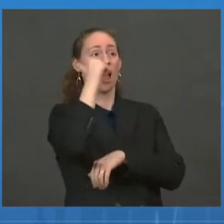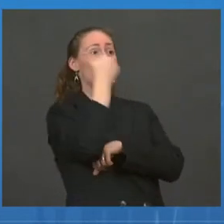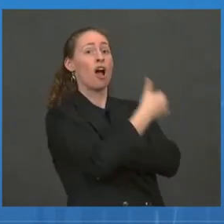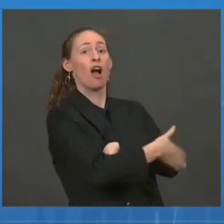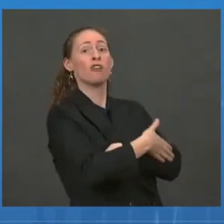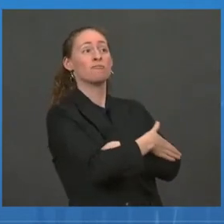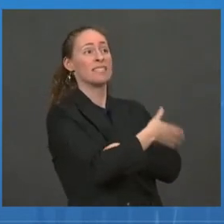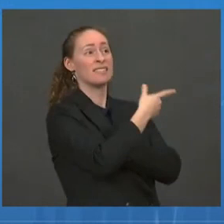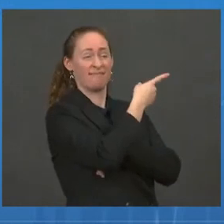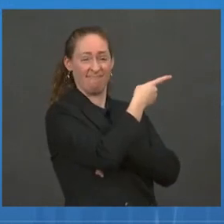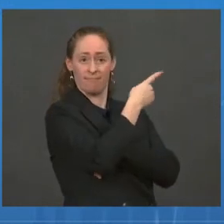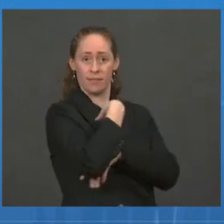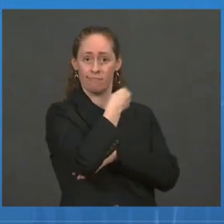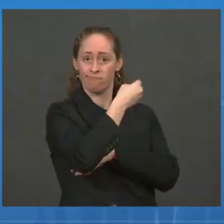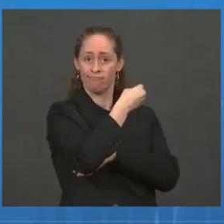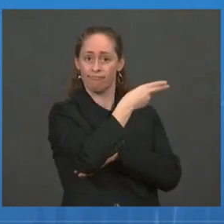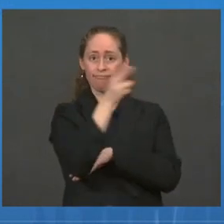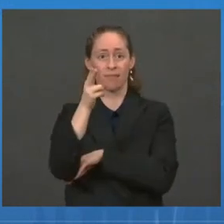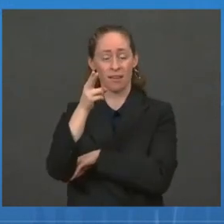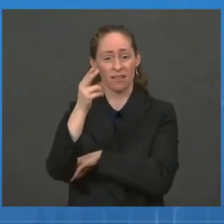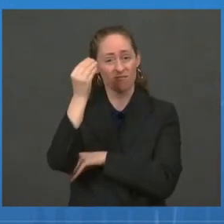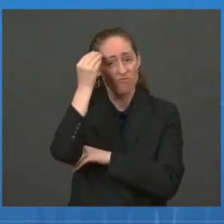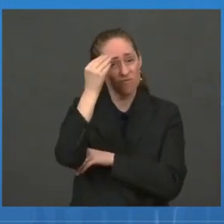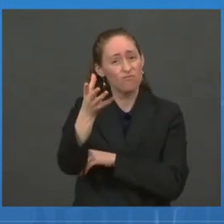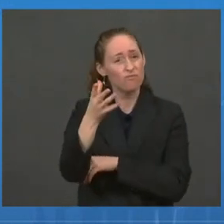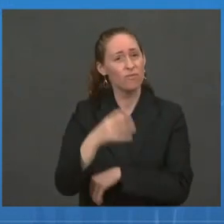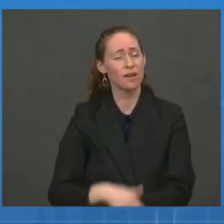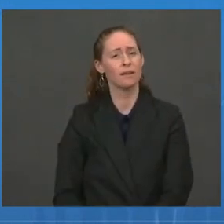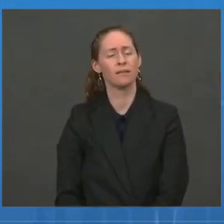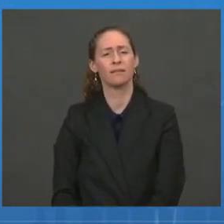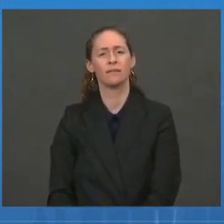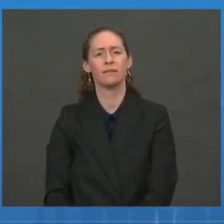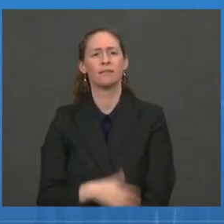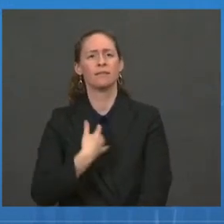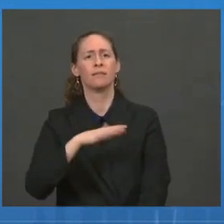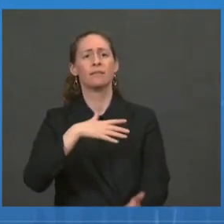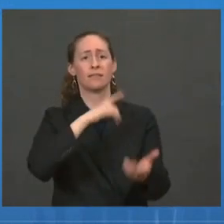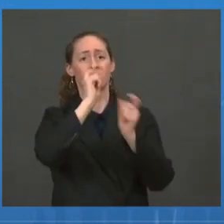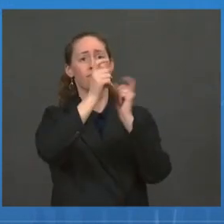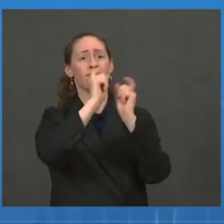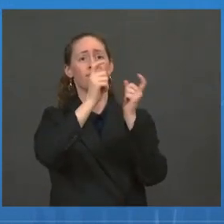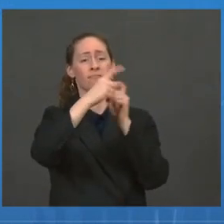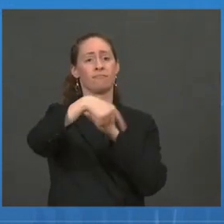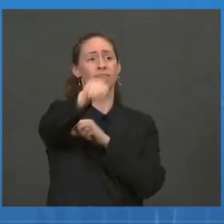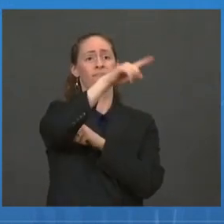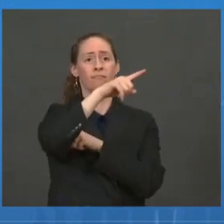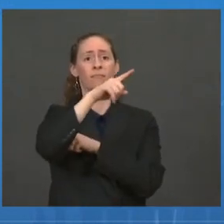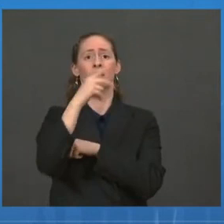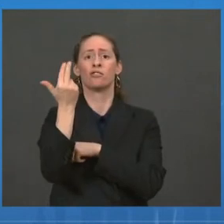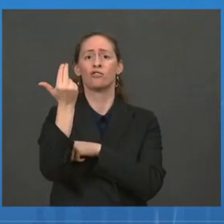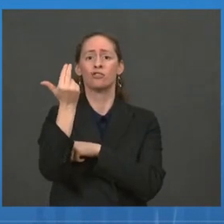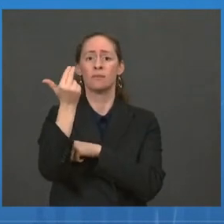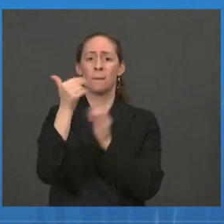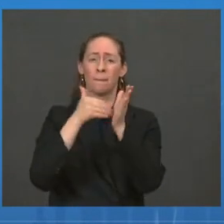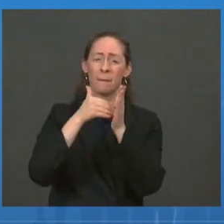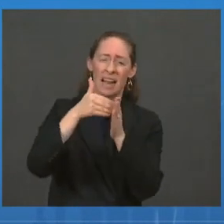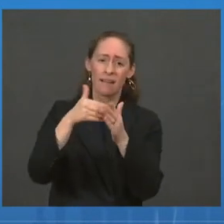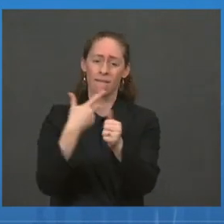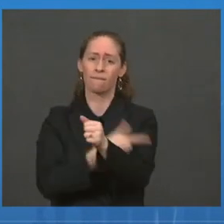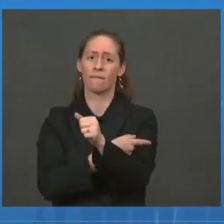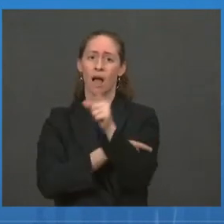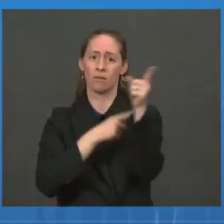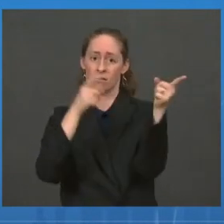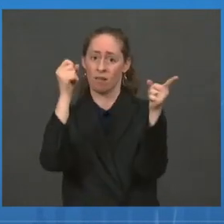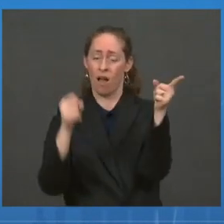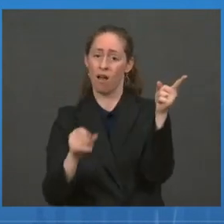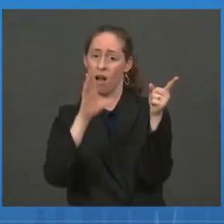continent and 13 million to southern african countries i think the shots and arms piece that dr fauci talked about